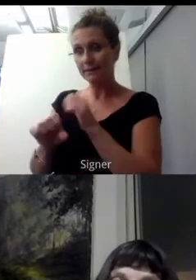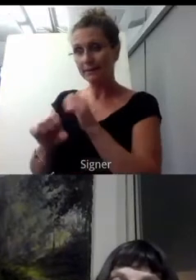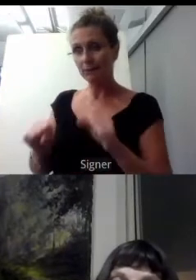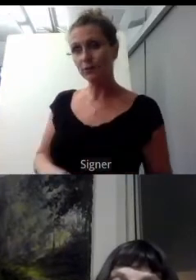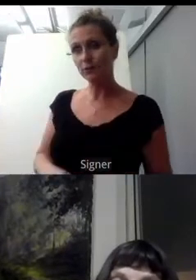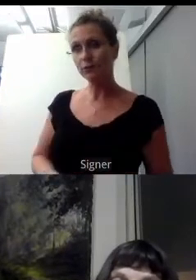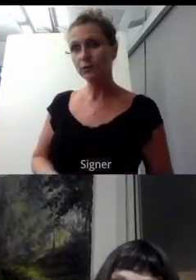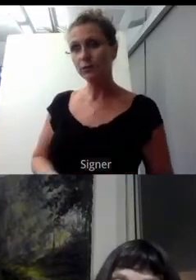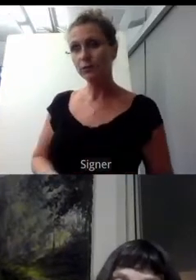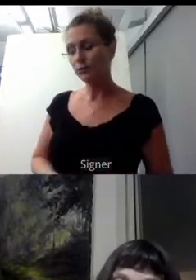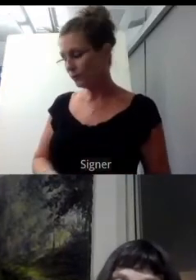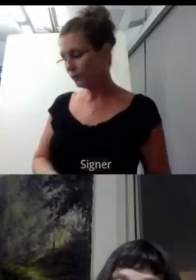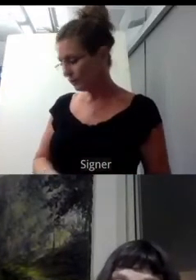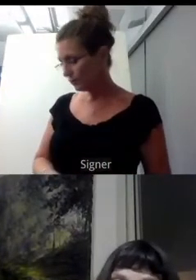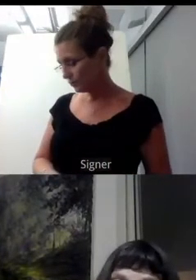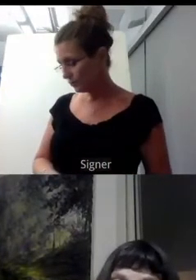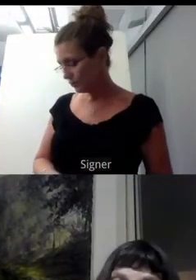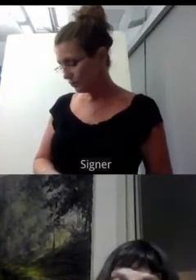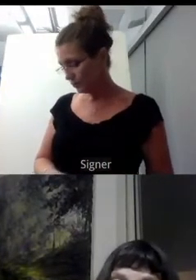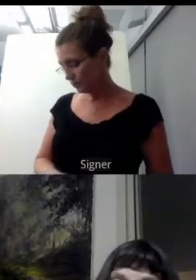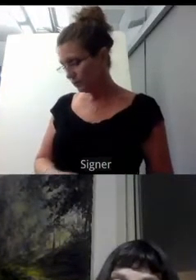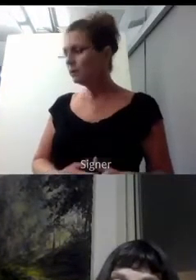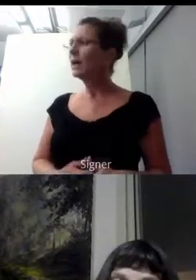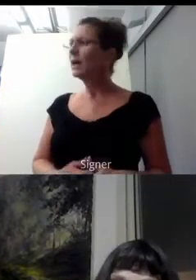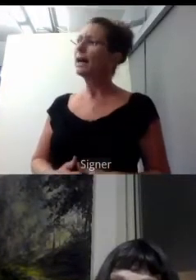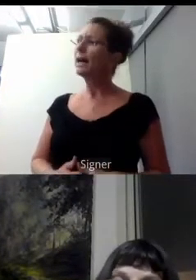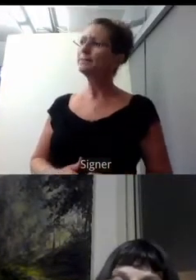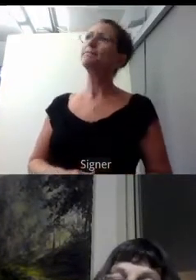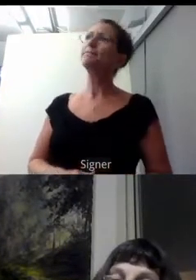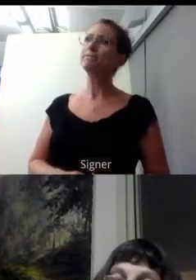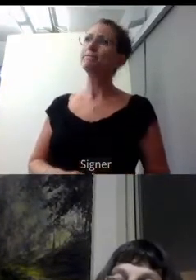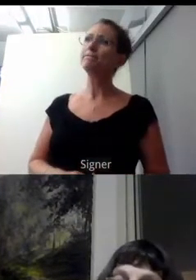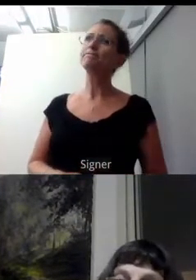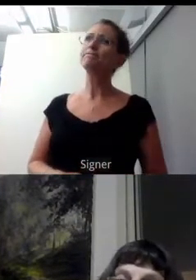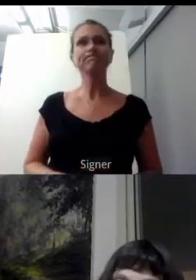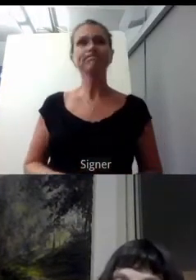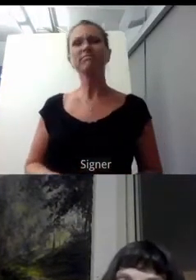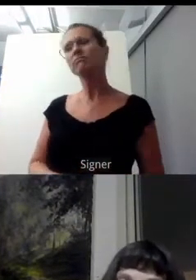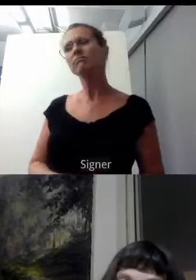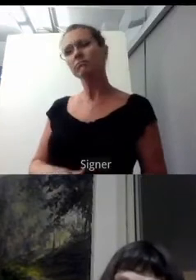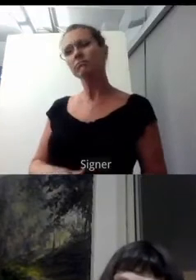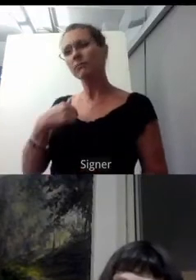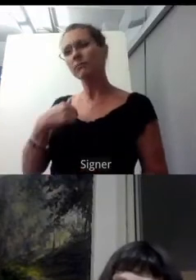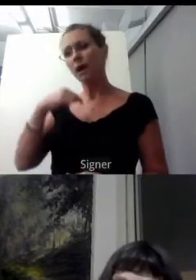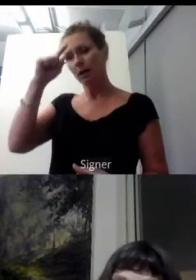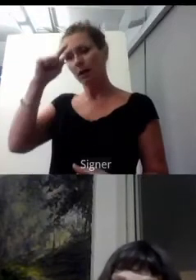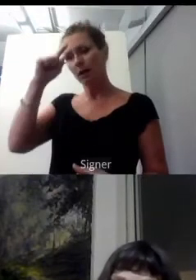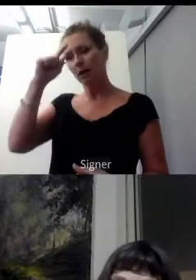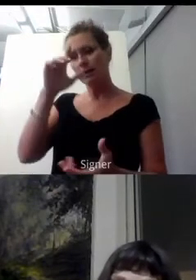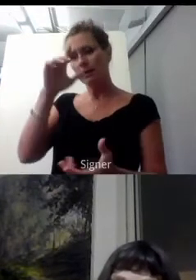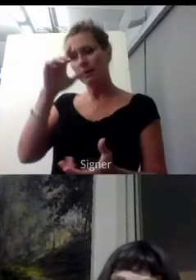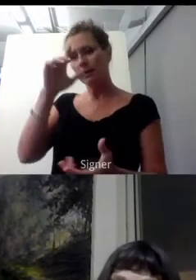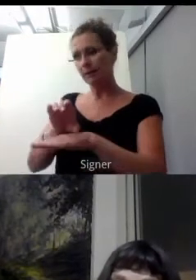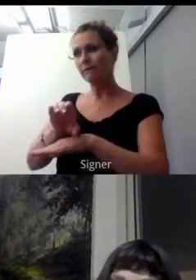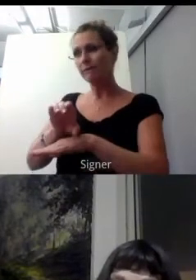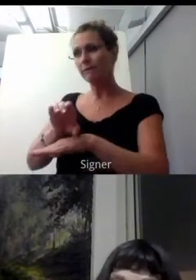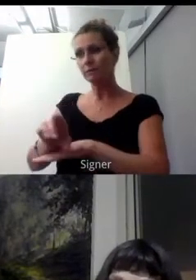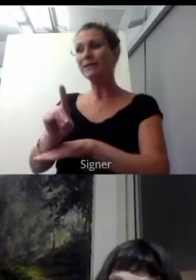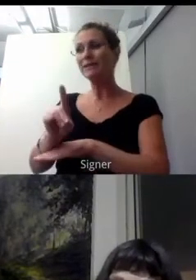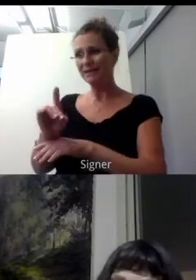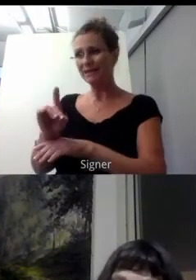I believe that enforcement made the change in Israel. We see